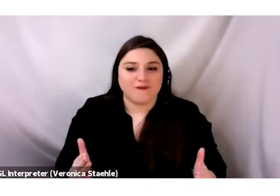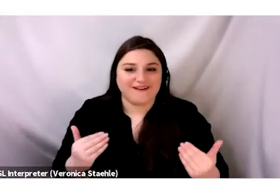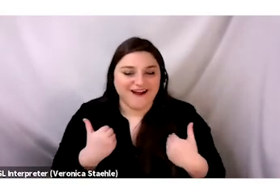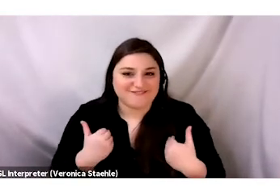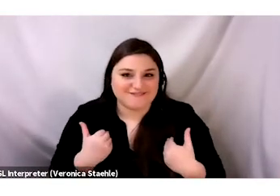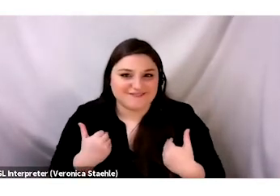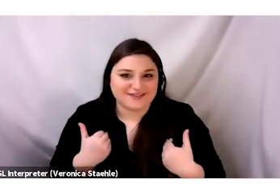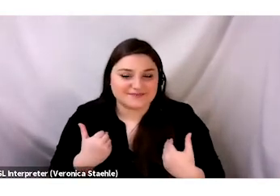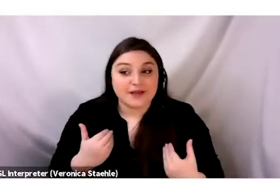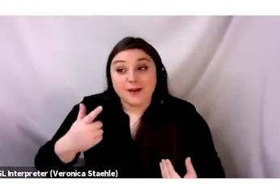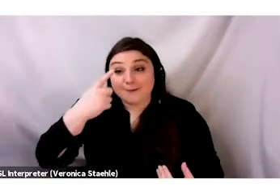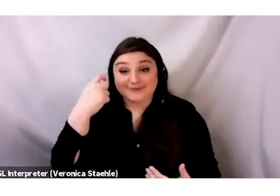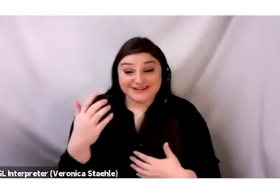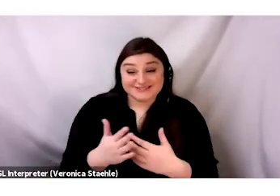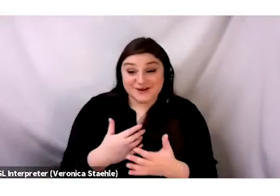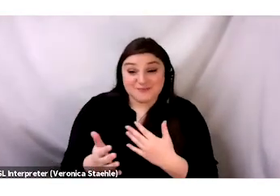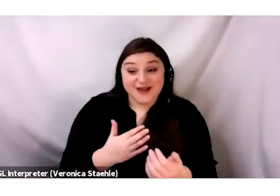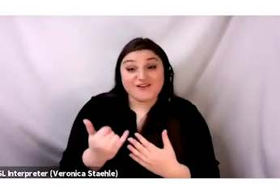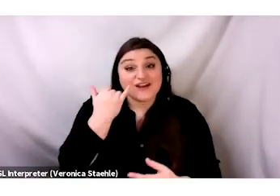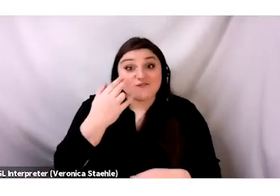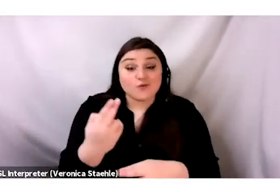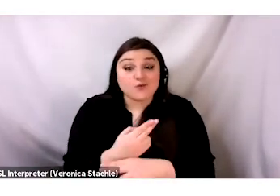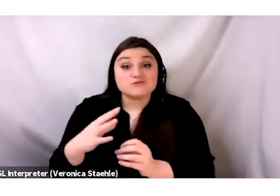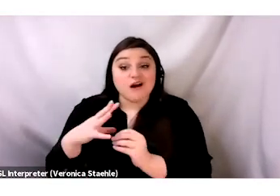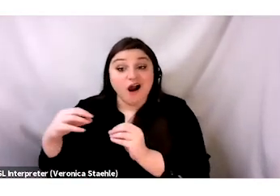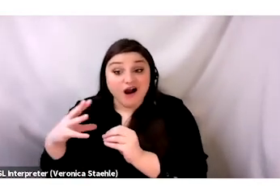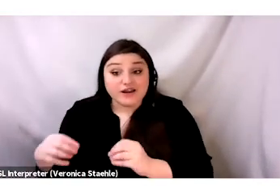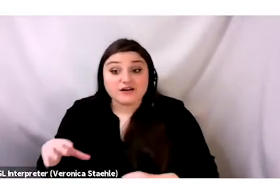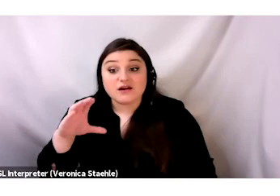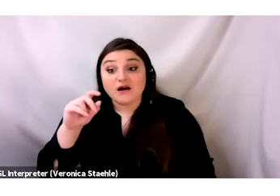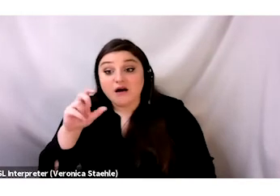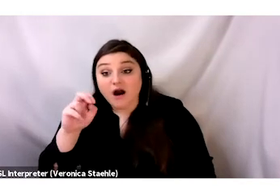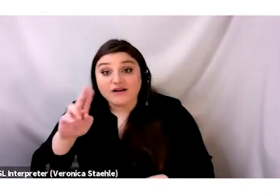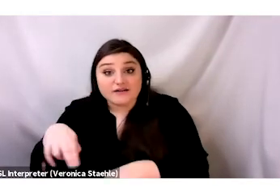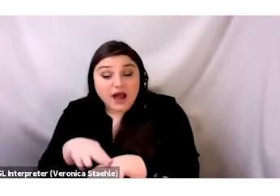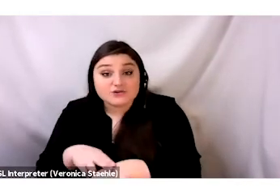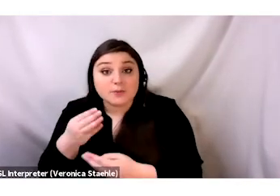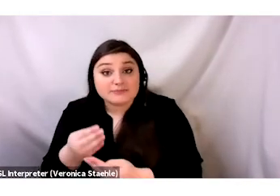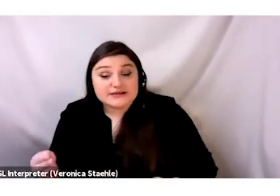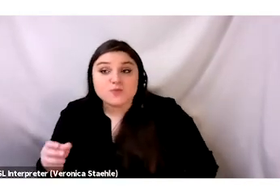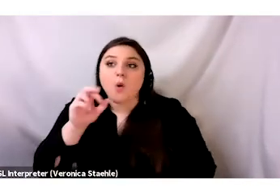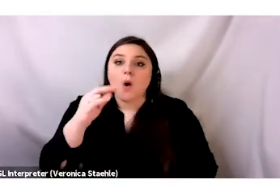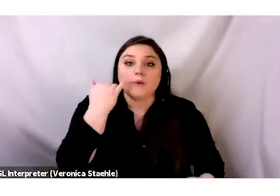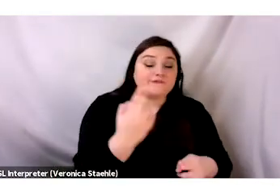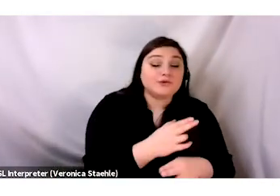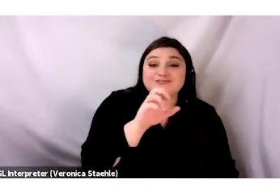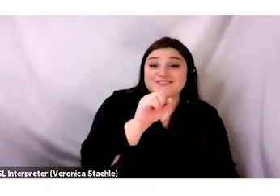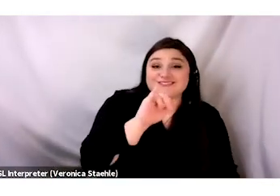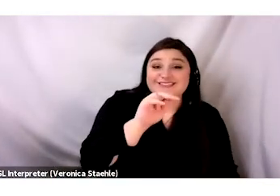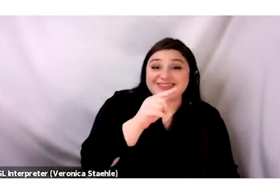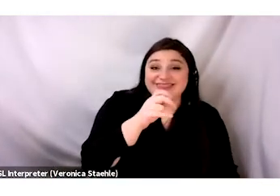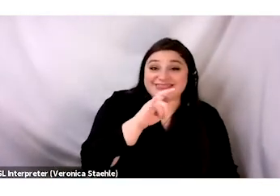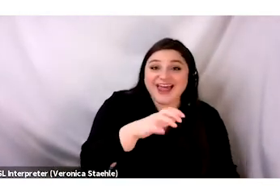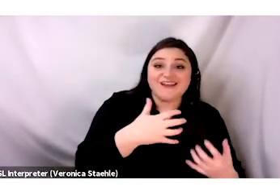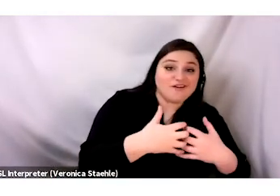is made of natural materials or organic cotton or whatever it is, it still is feeding into these processes of production and consumerism and labor